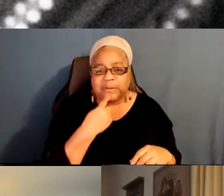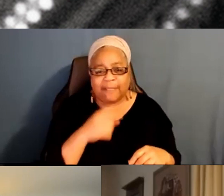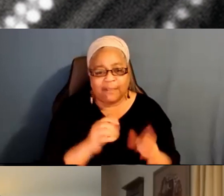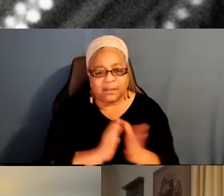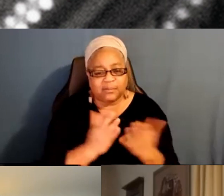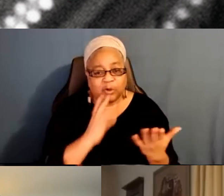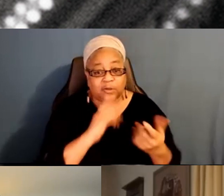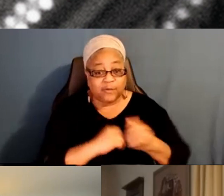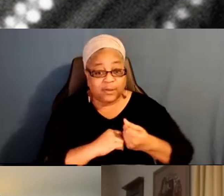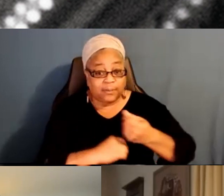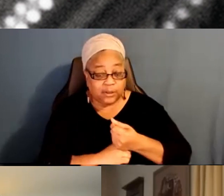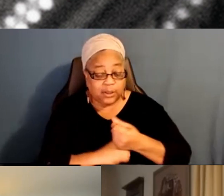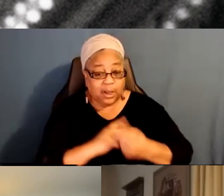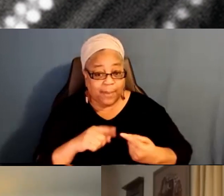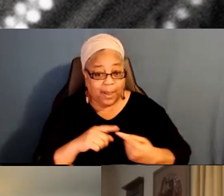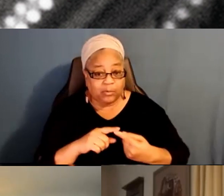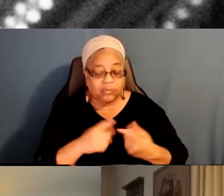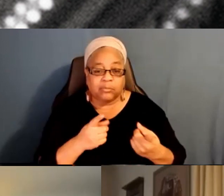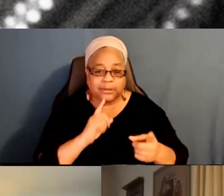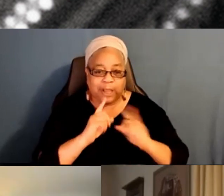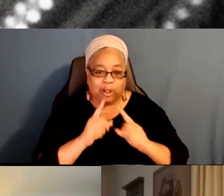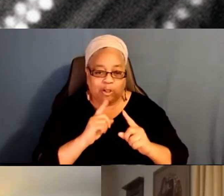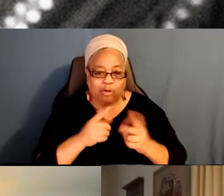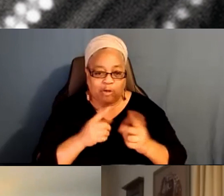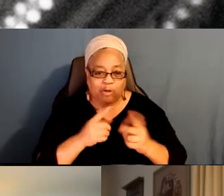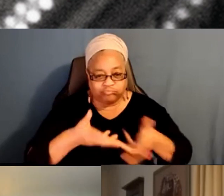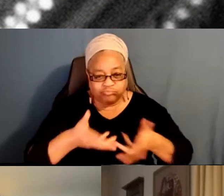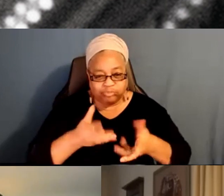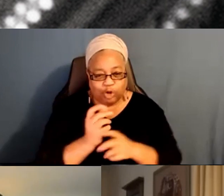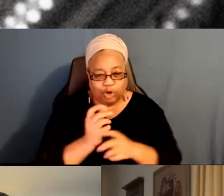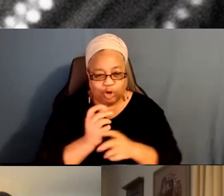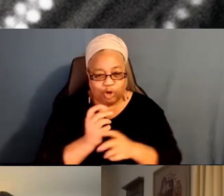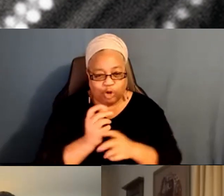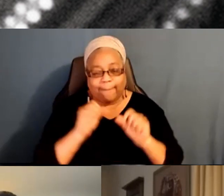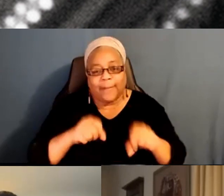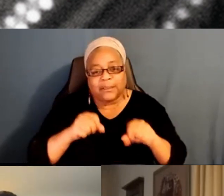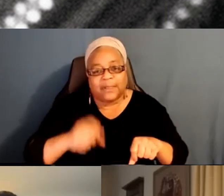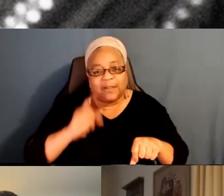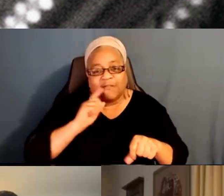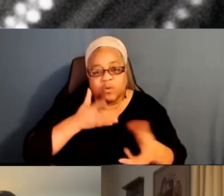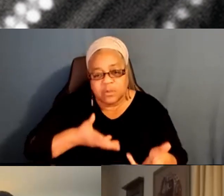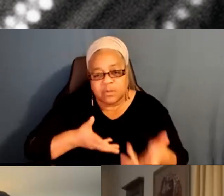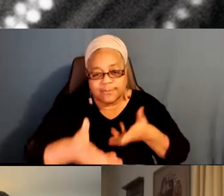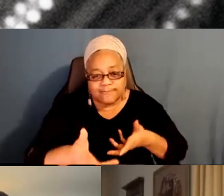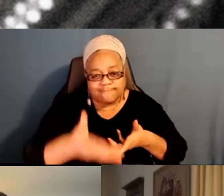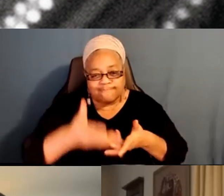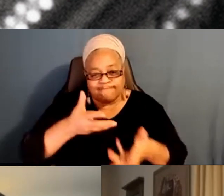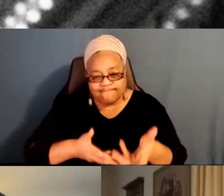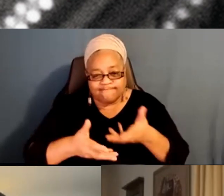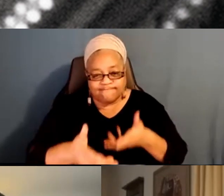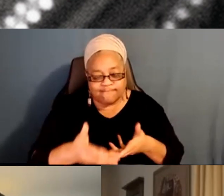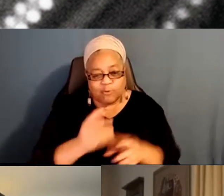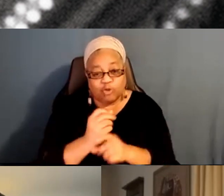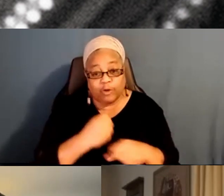about a dialogue, about creating the possibility of a conversation, right? And creating the possibility of an